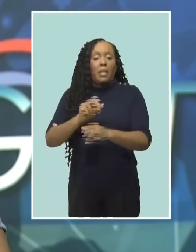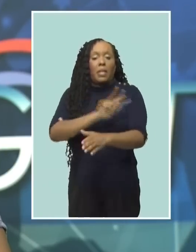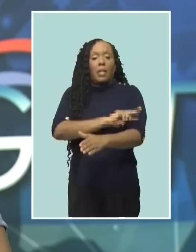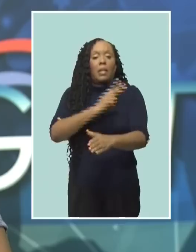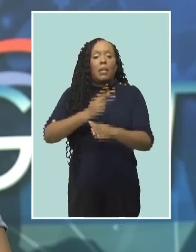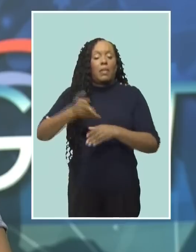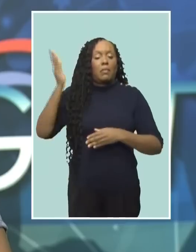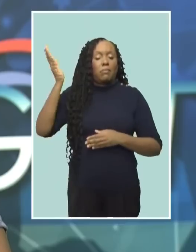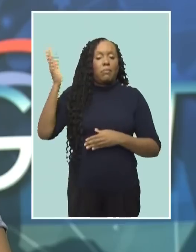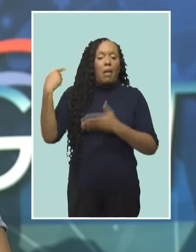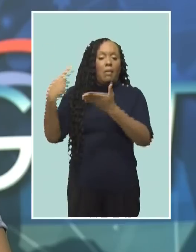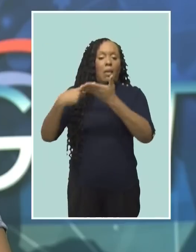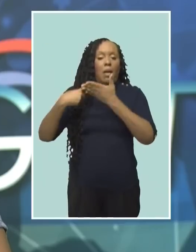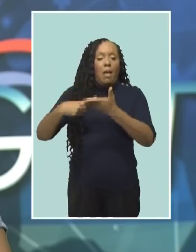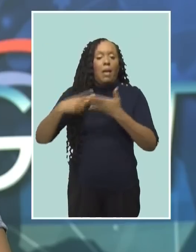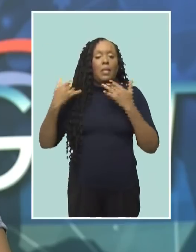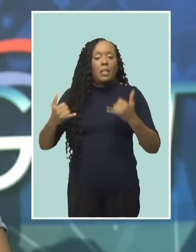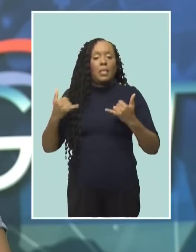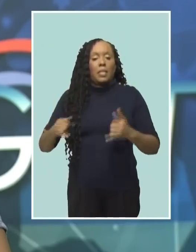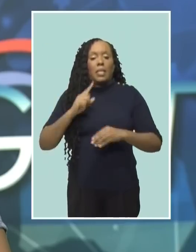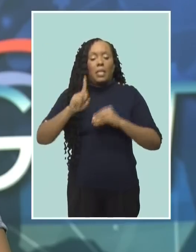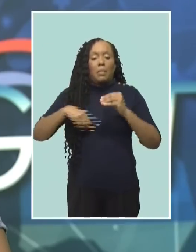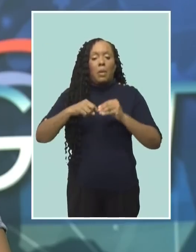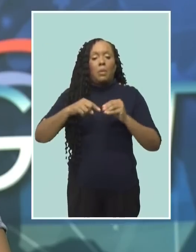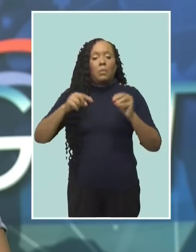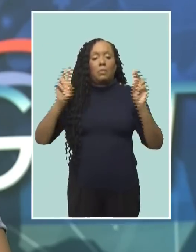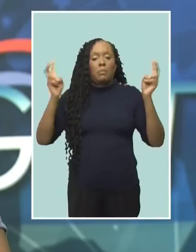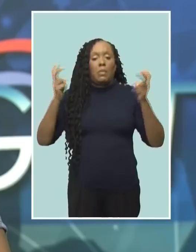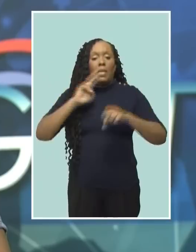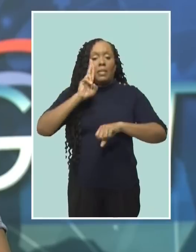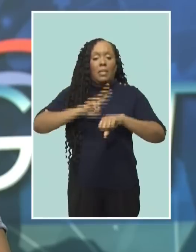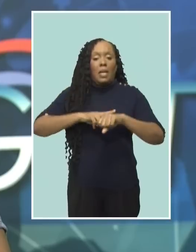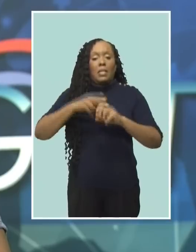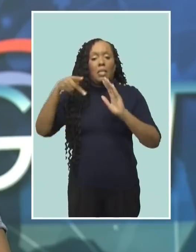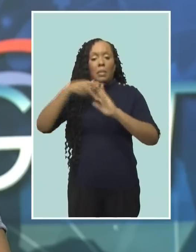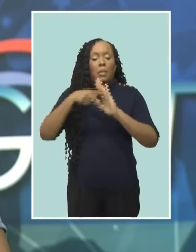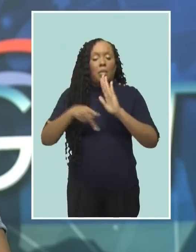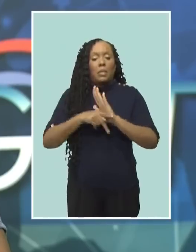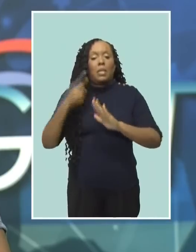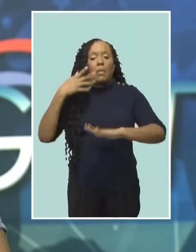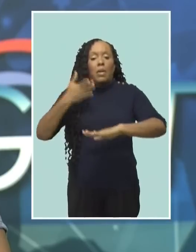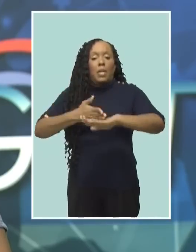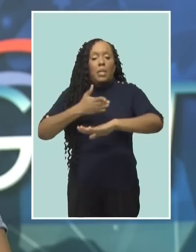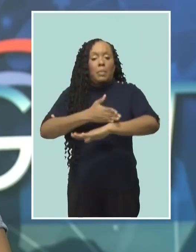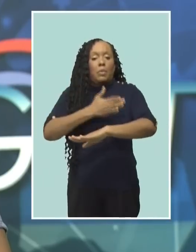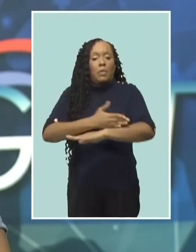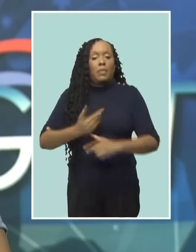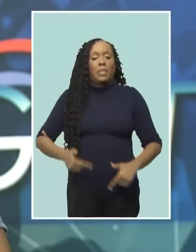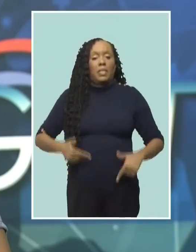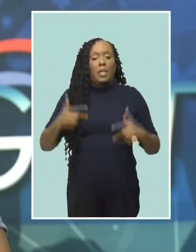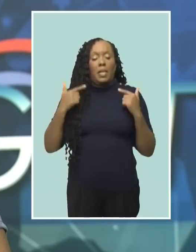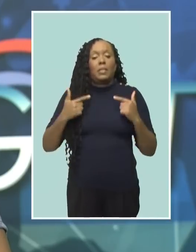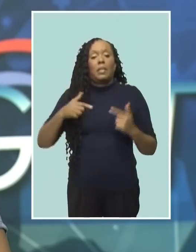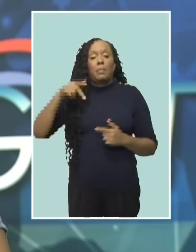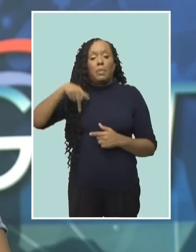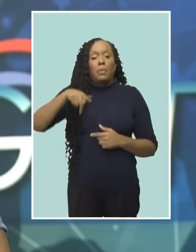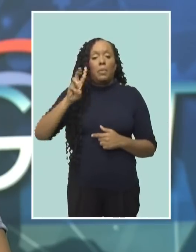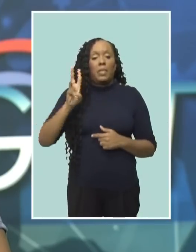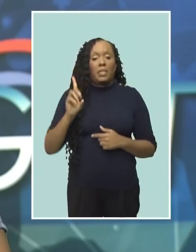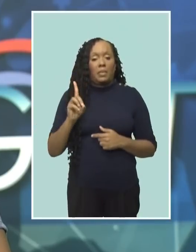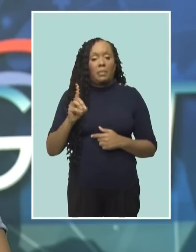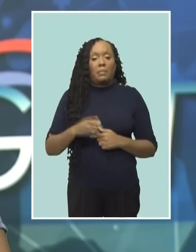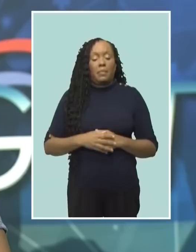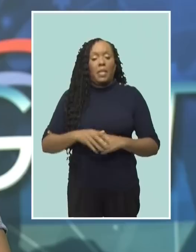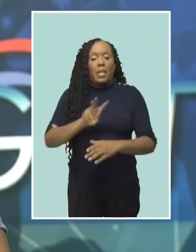Humphrey. He was contributing to parliamentary debate on a resolution regarding a national policy for improving the lives of persons